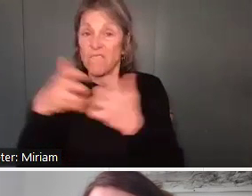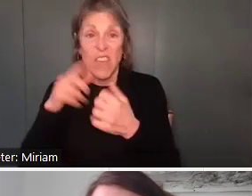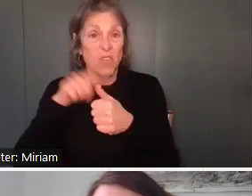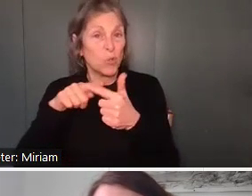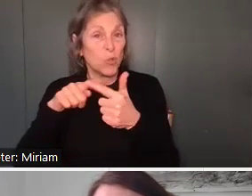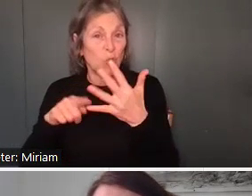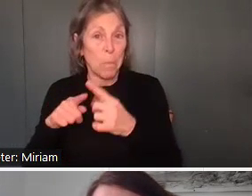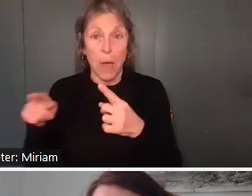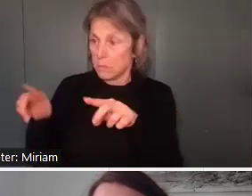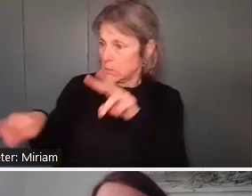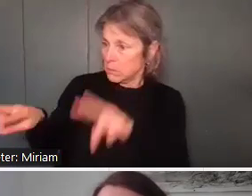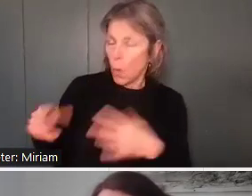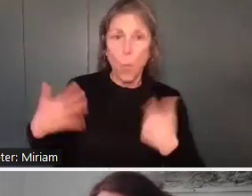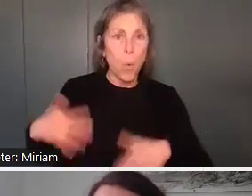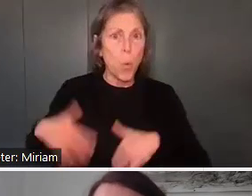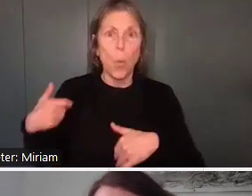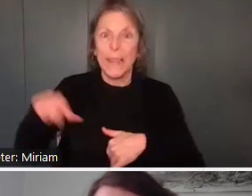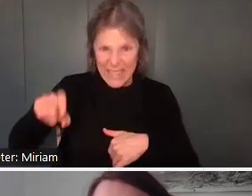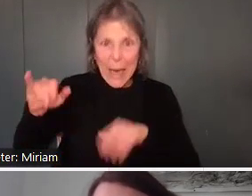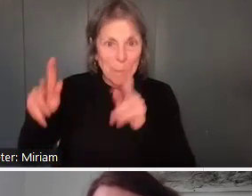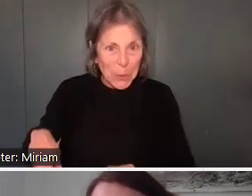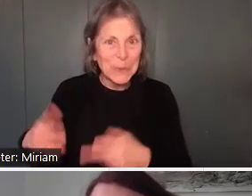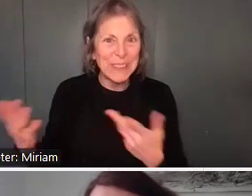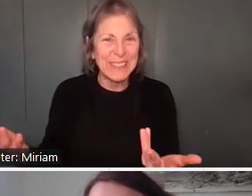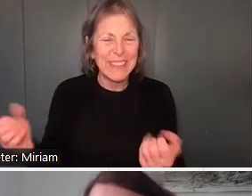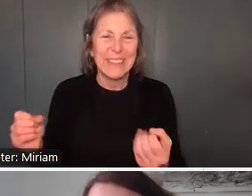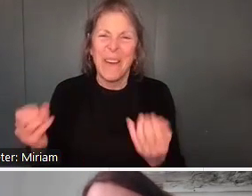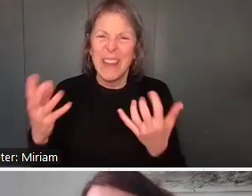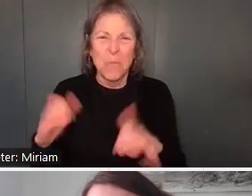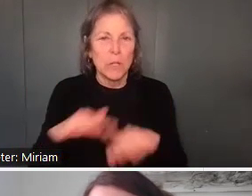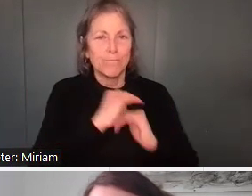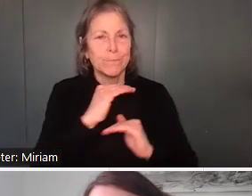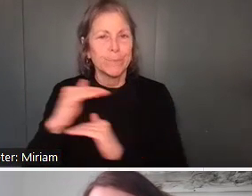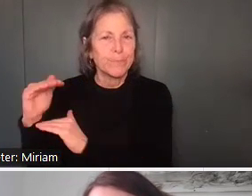oh my gosh, this person, we really need this. You know what I mean? So I don't want to